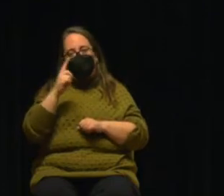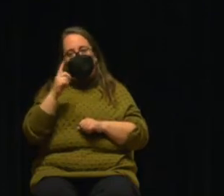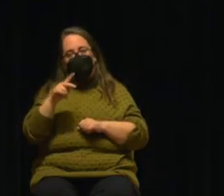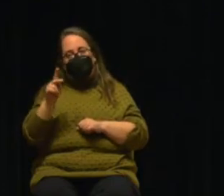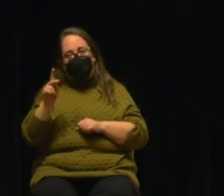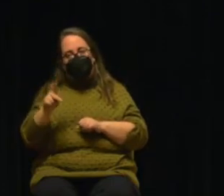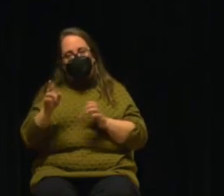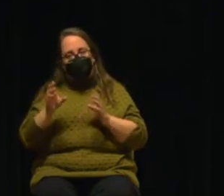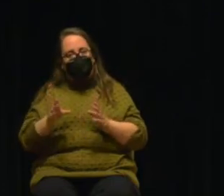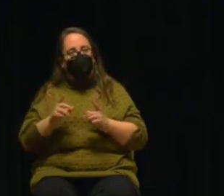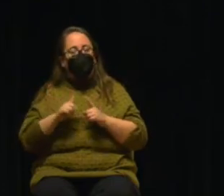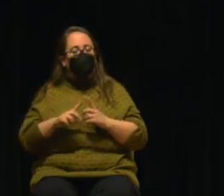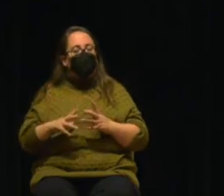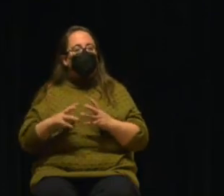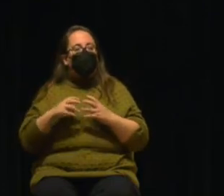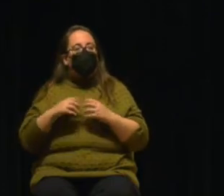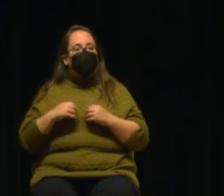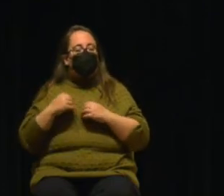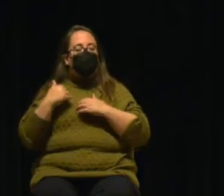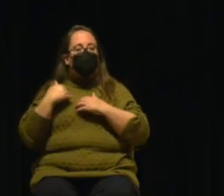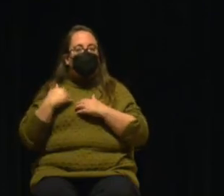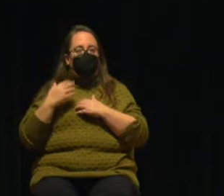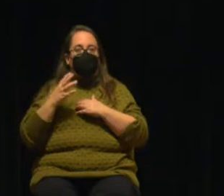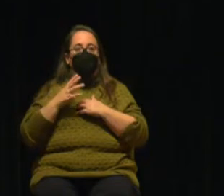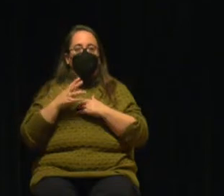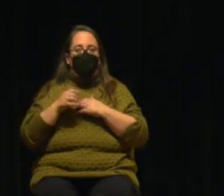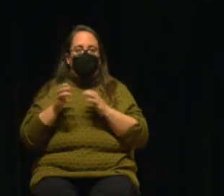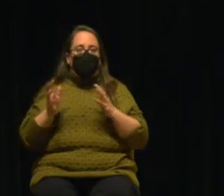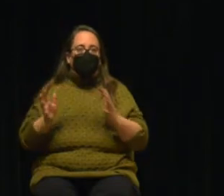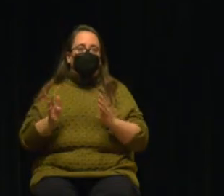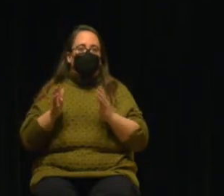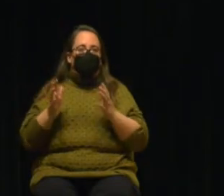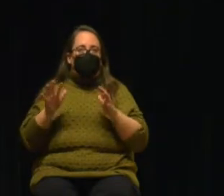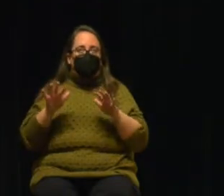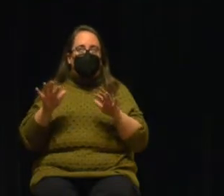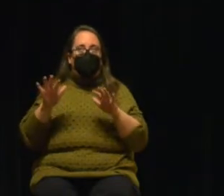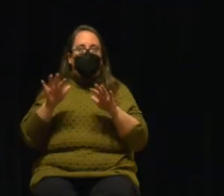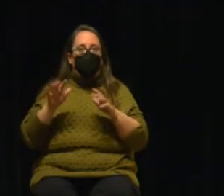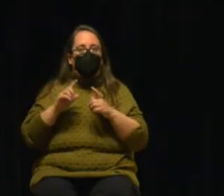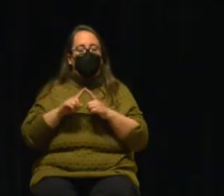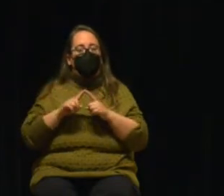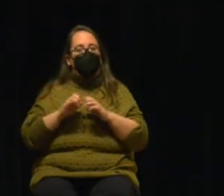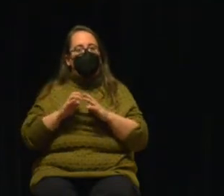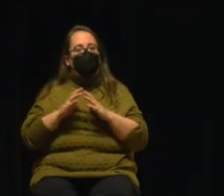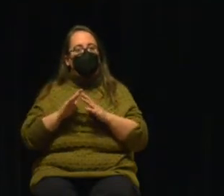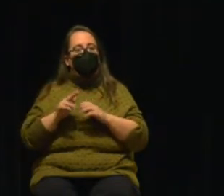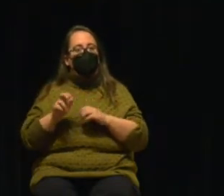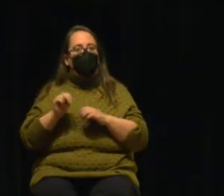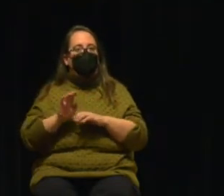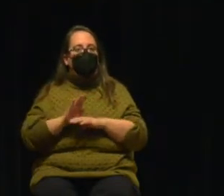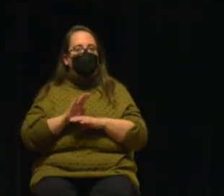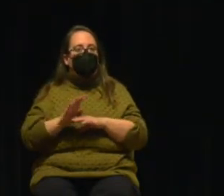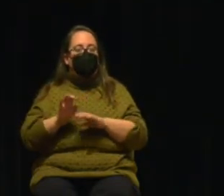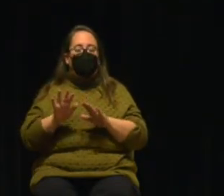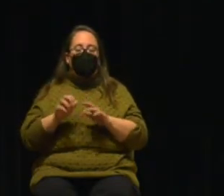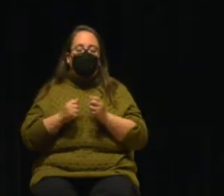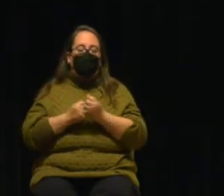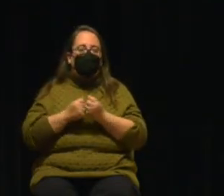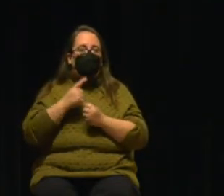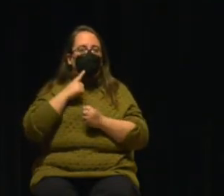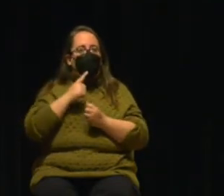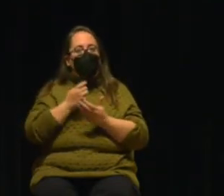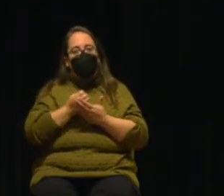Philadelphians to take responsibility, and he encouraged them to start their own businesses. He was a great advocate for